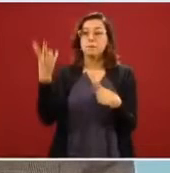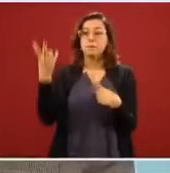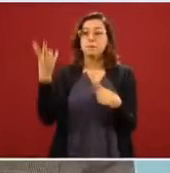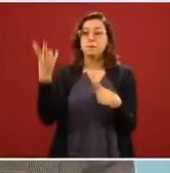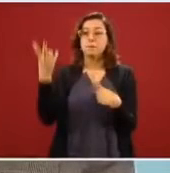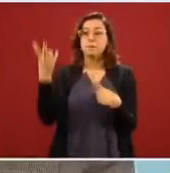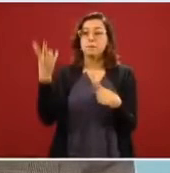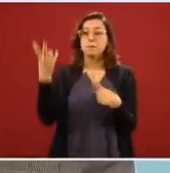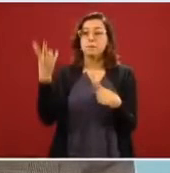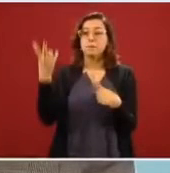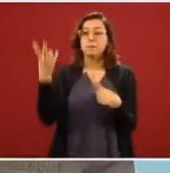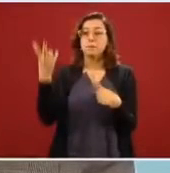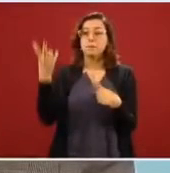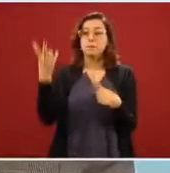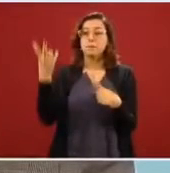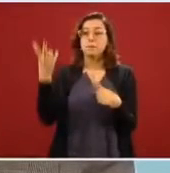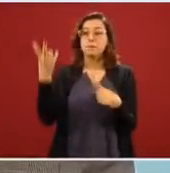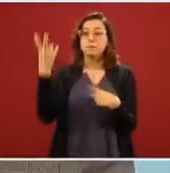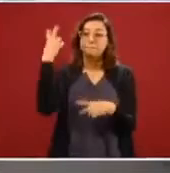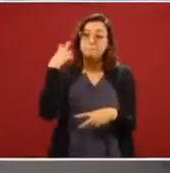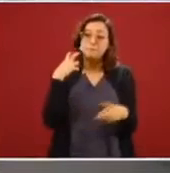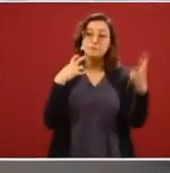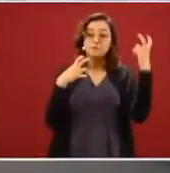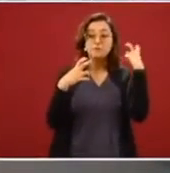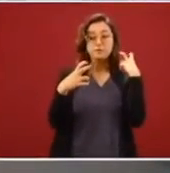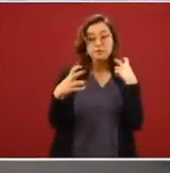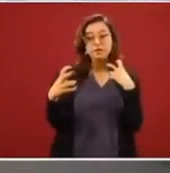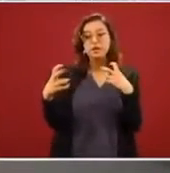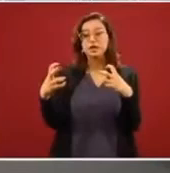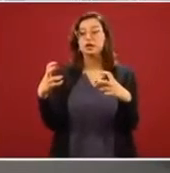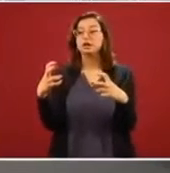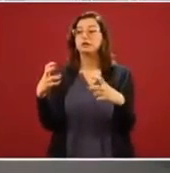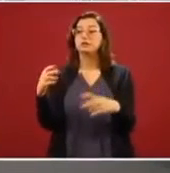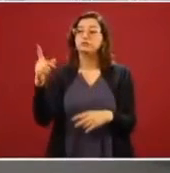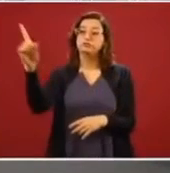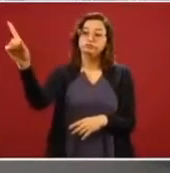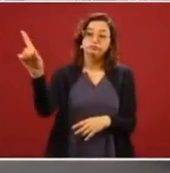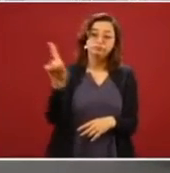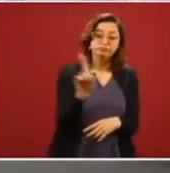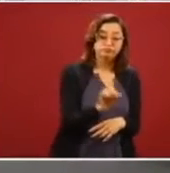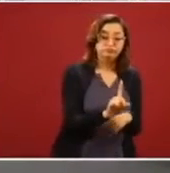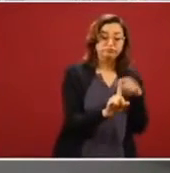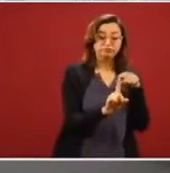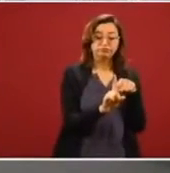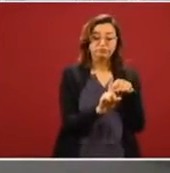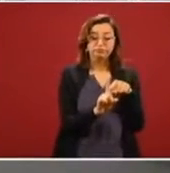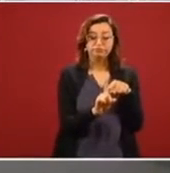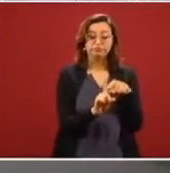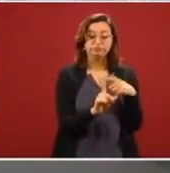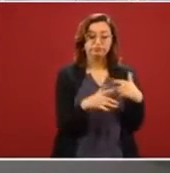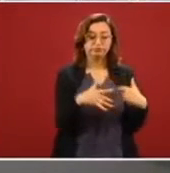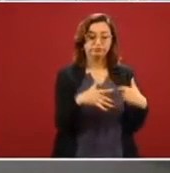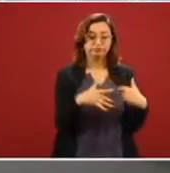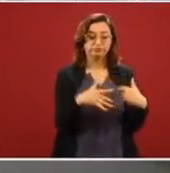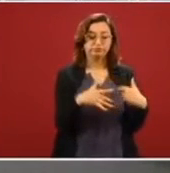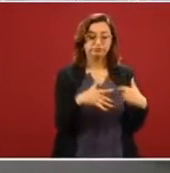together during the period of contagiousness, que suele ser más intenso, una vez que empiezan los